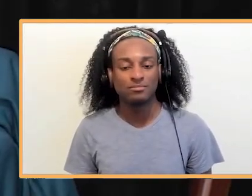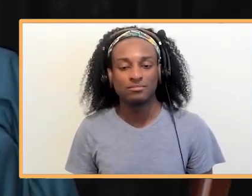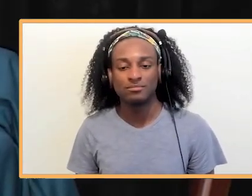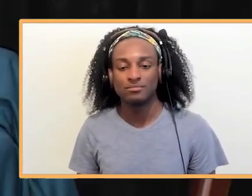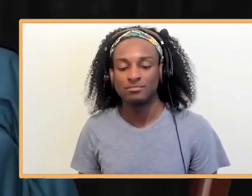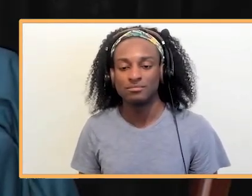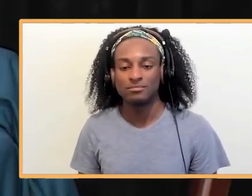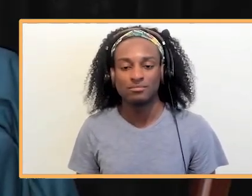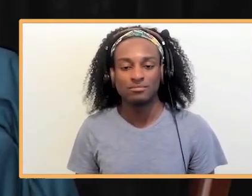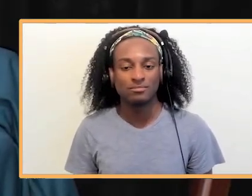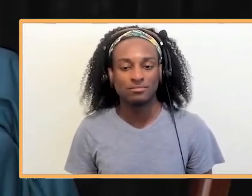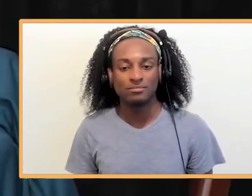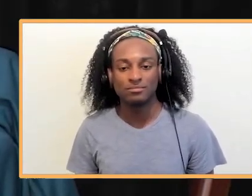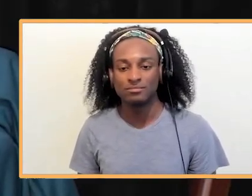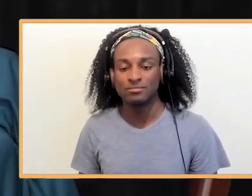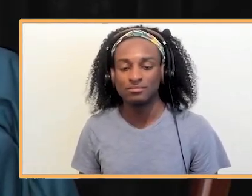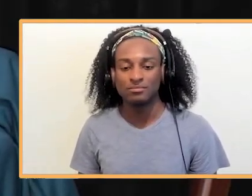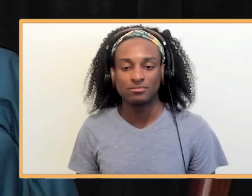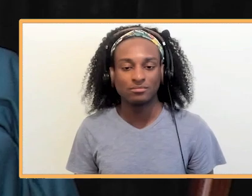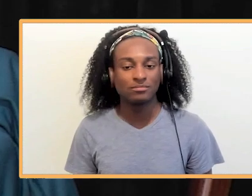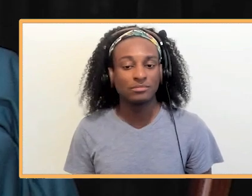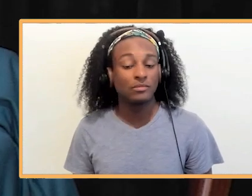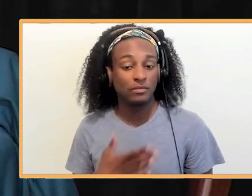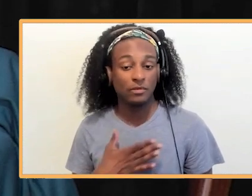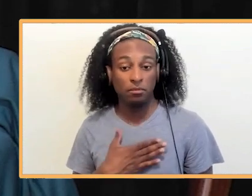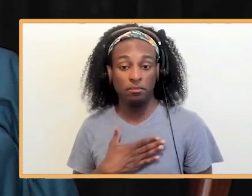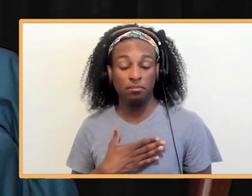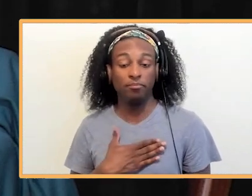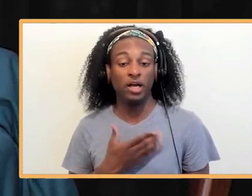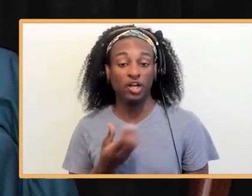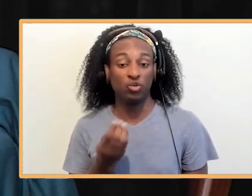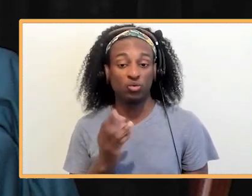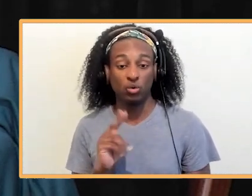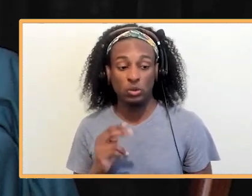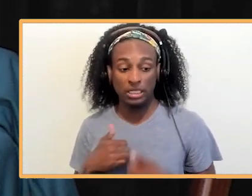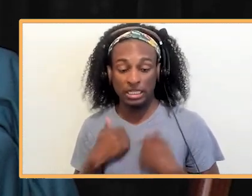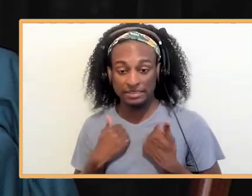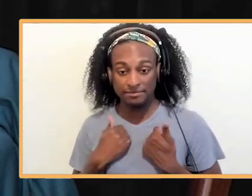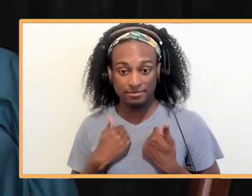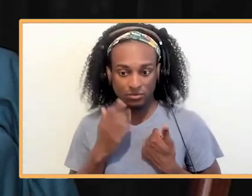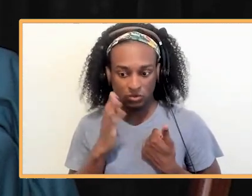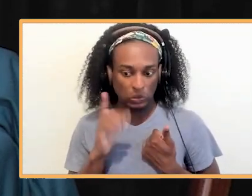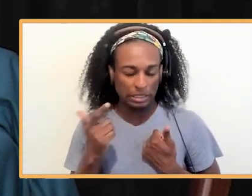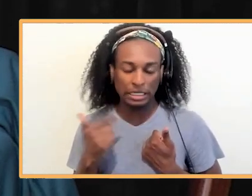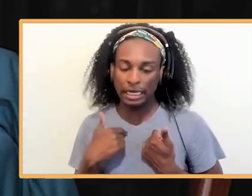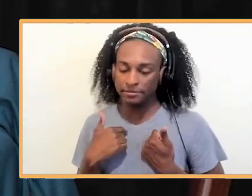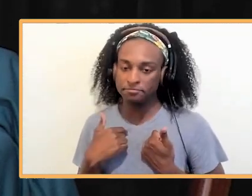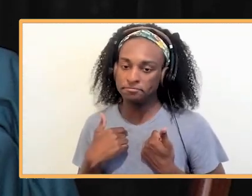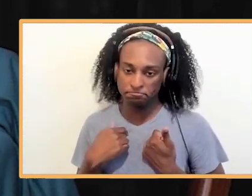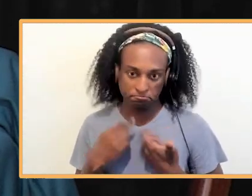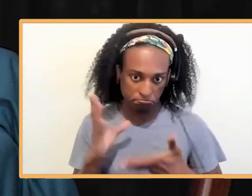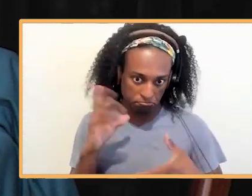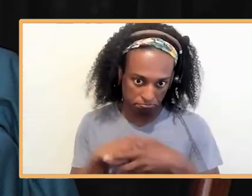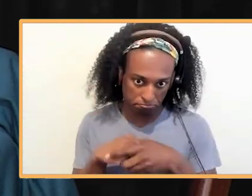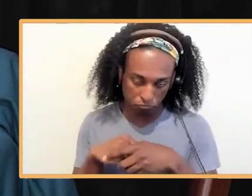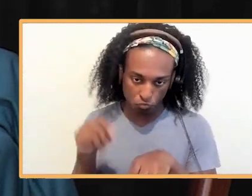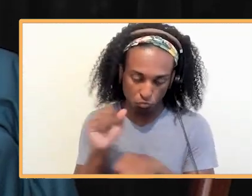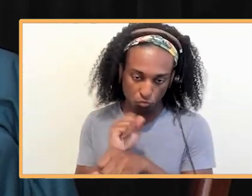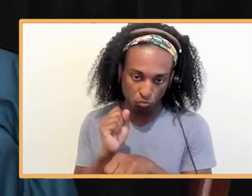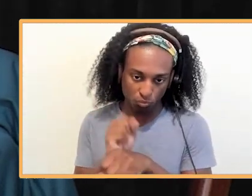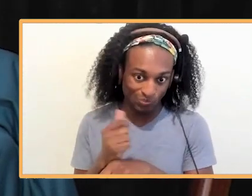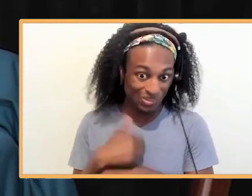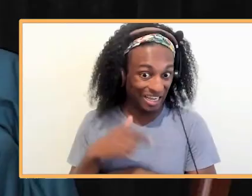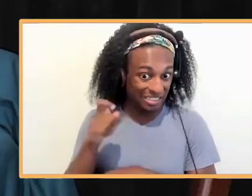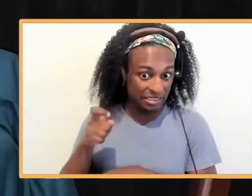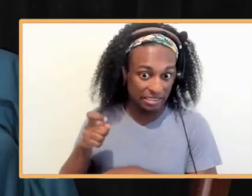in my own life, knowing that I also am in the work, I am also needing to unlearn the